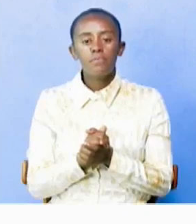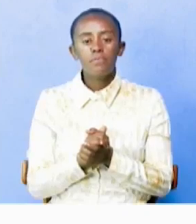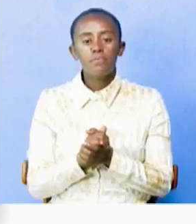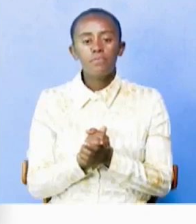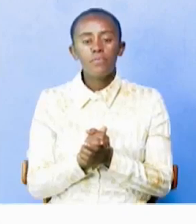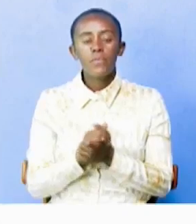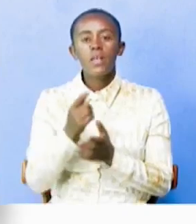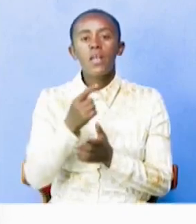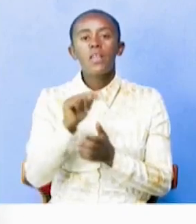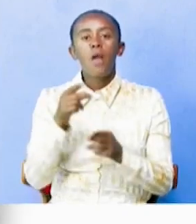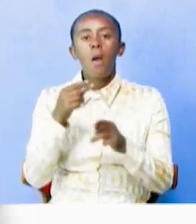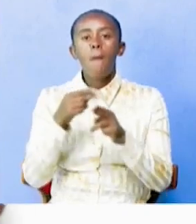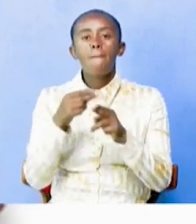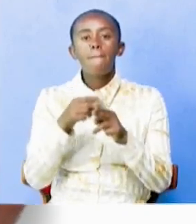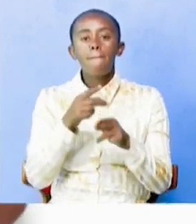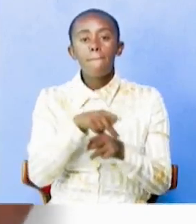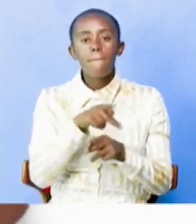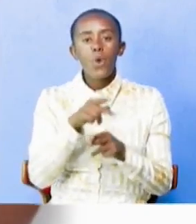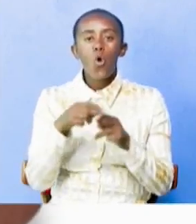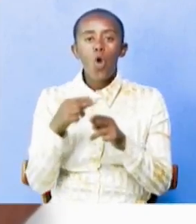the pronoun